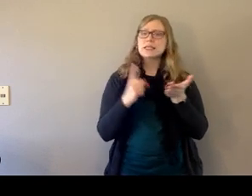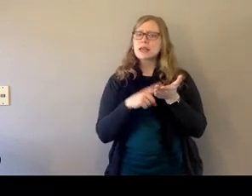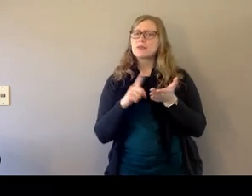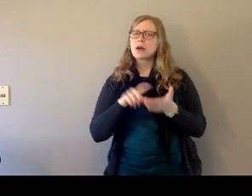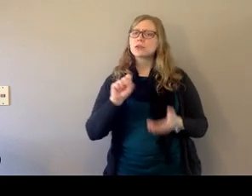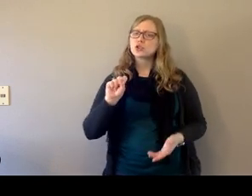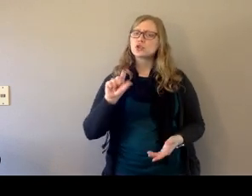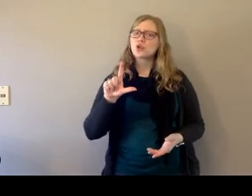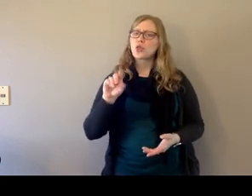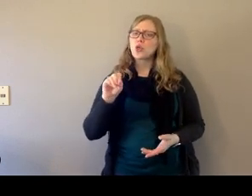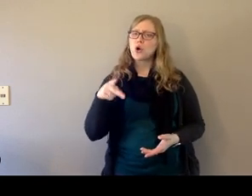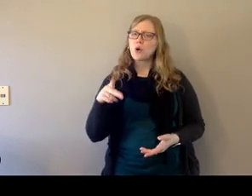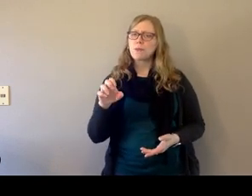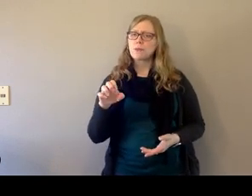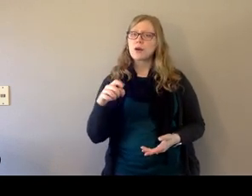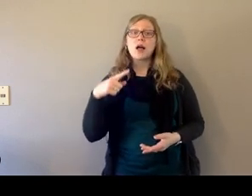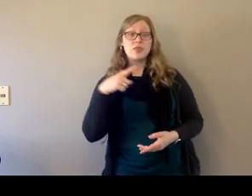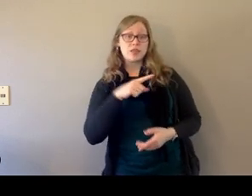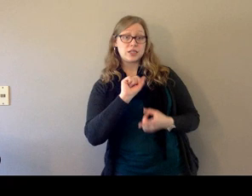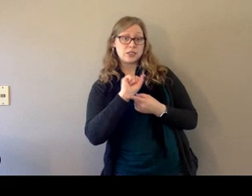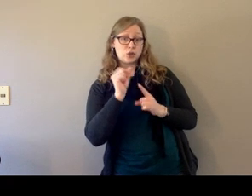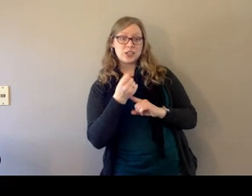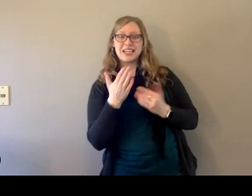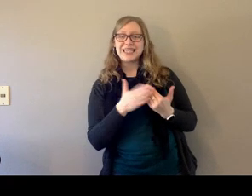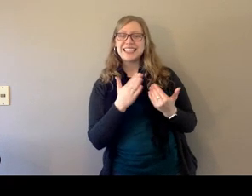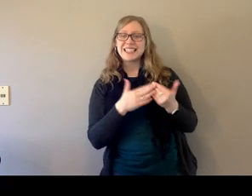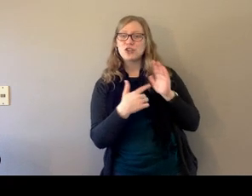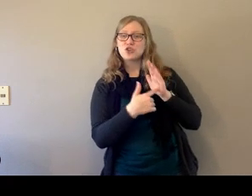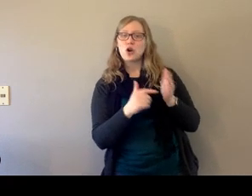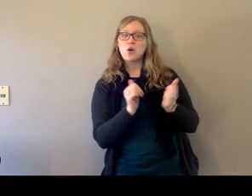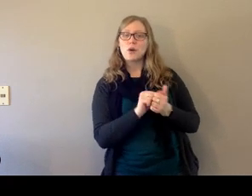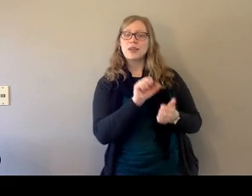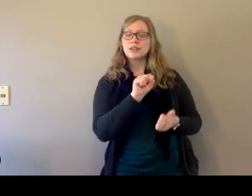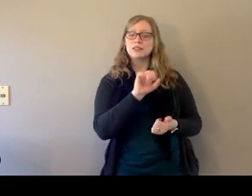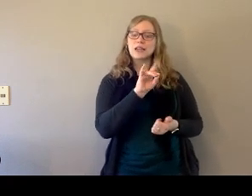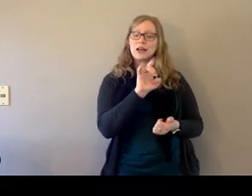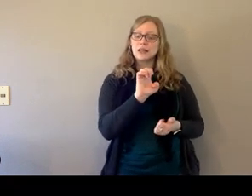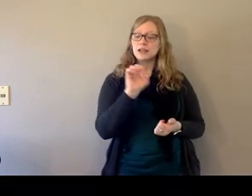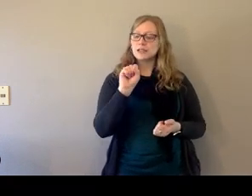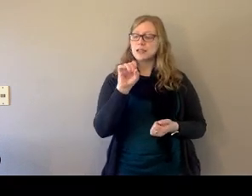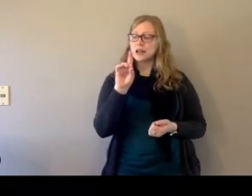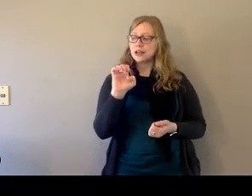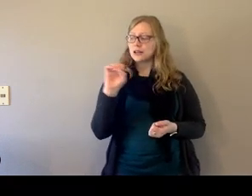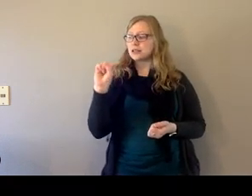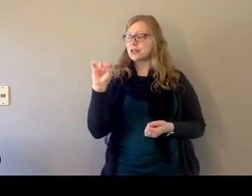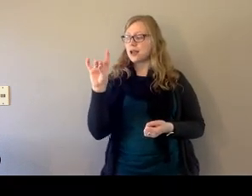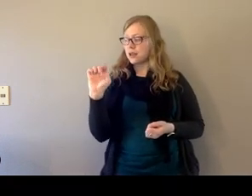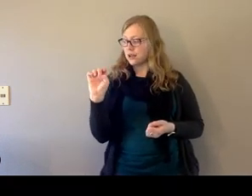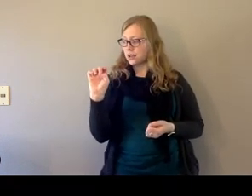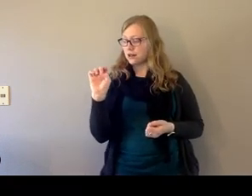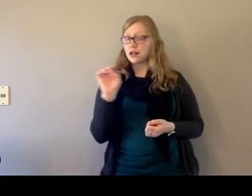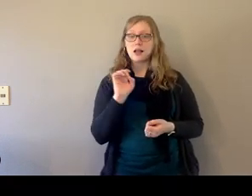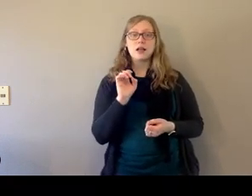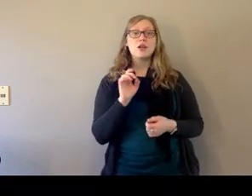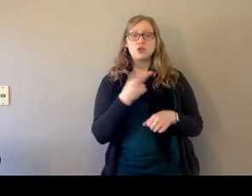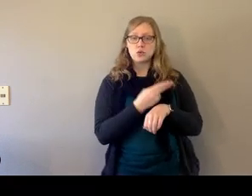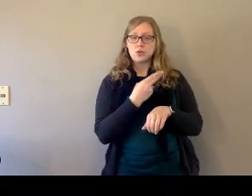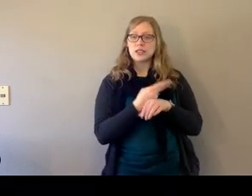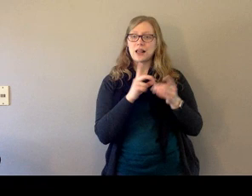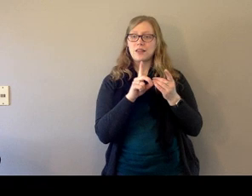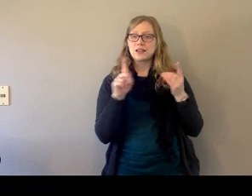really easy to show by side that two triangles are congruent using the distance formula. And